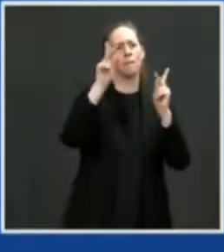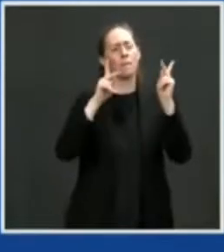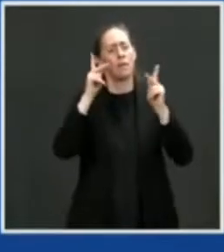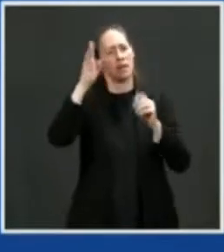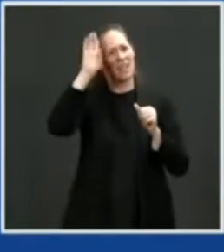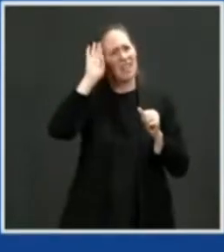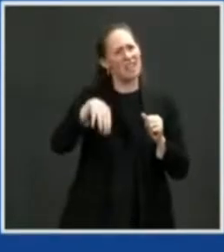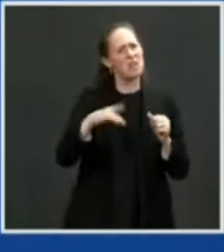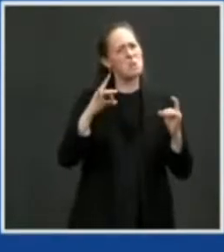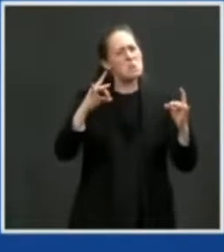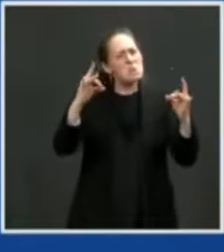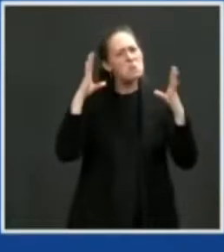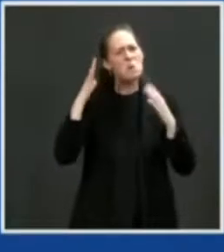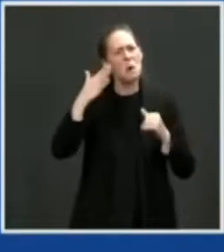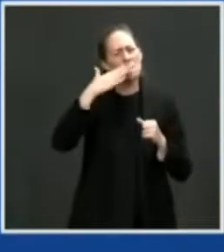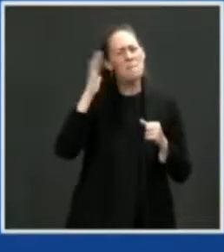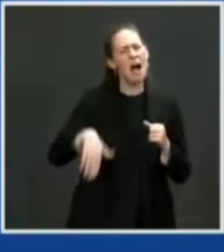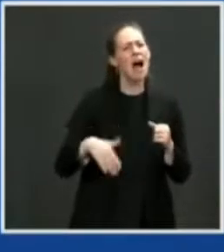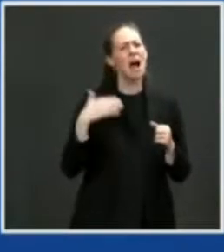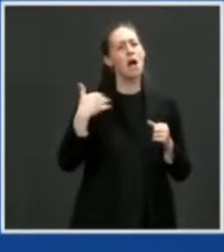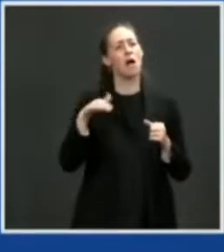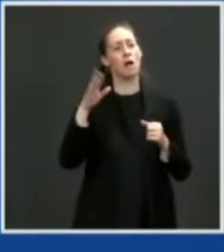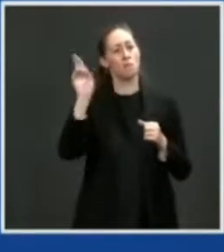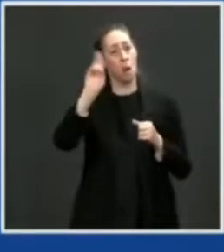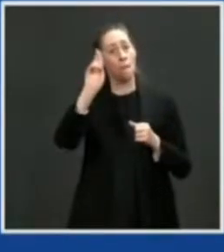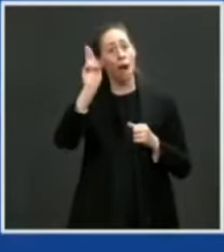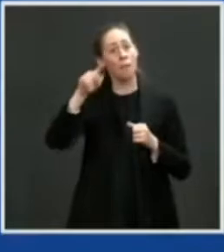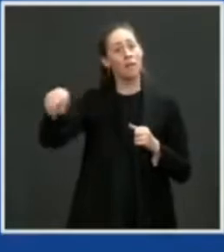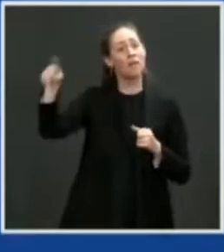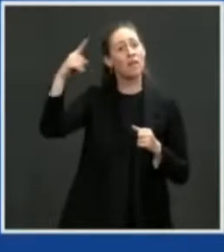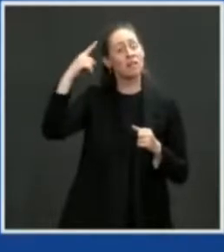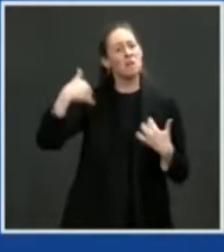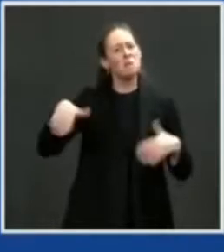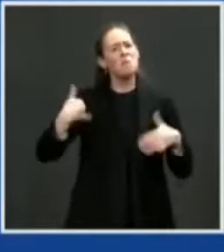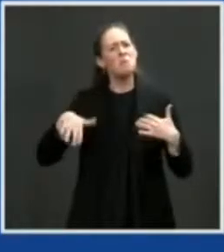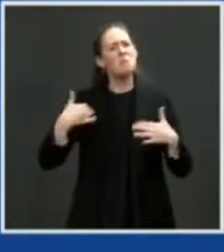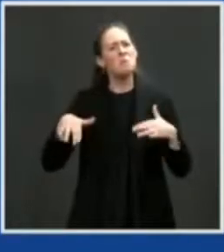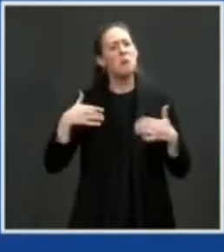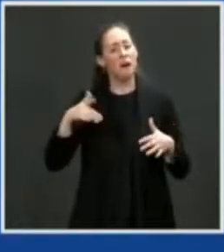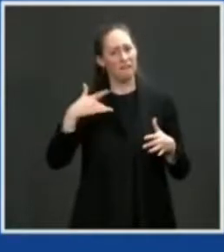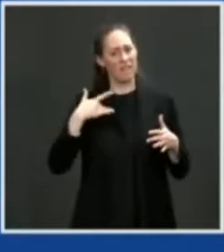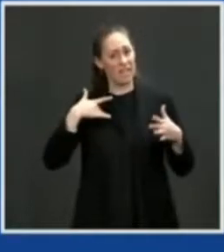despicable. Republican voters. And both of them I know. The folks